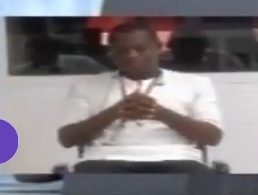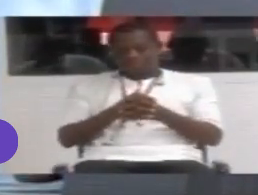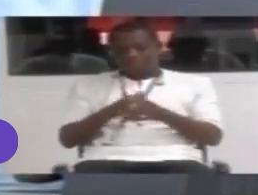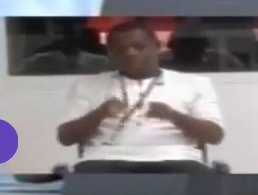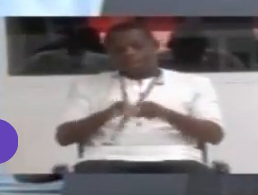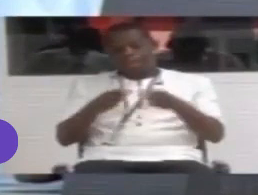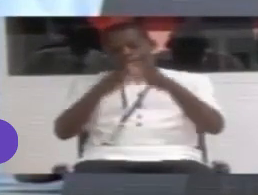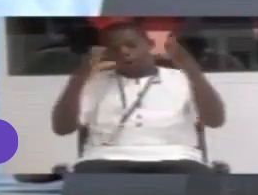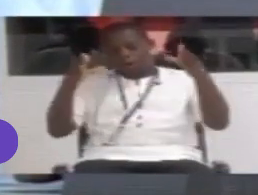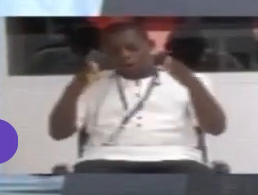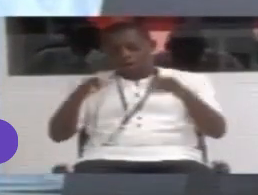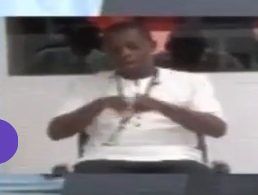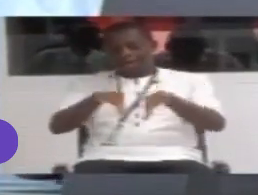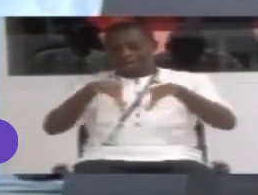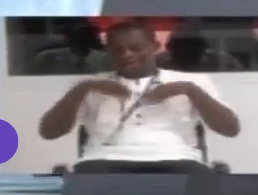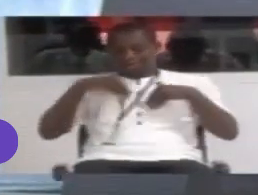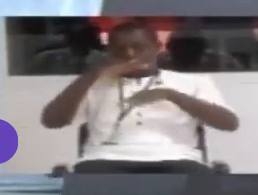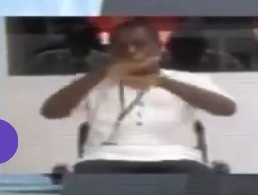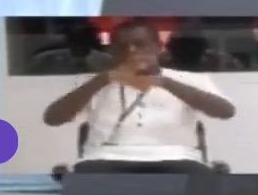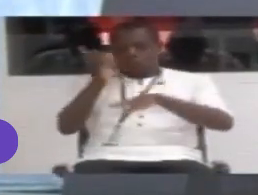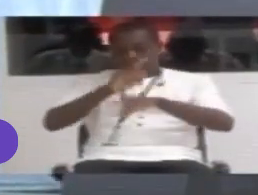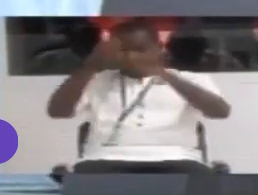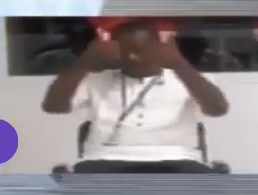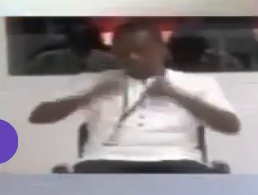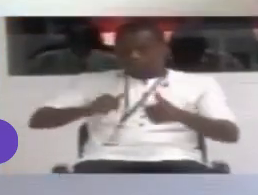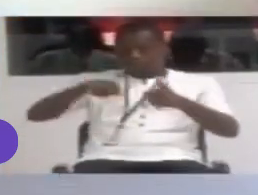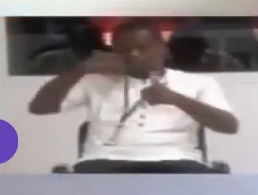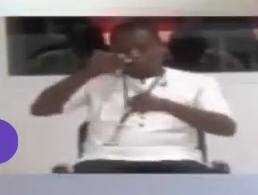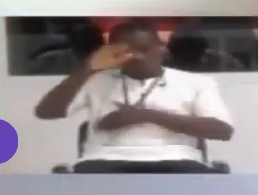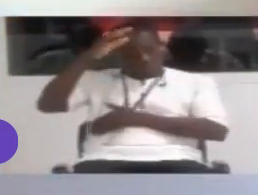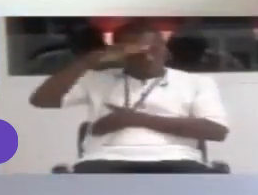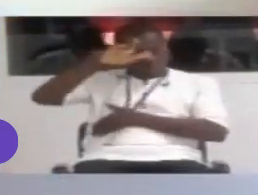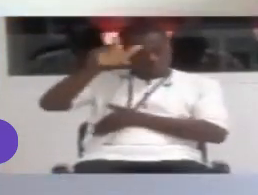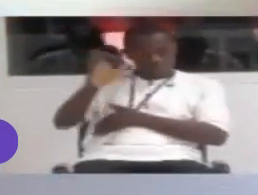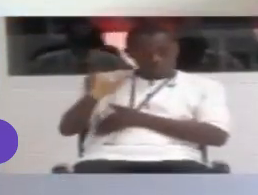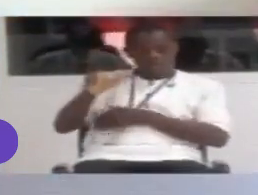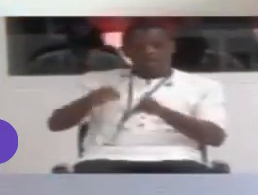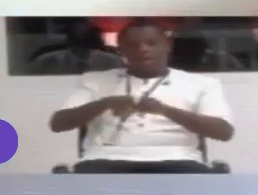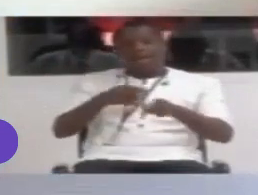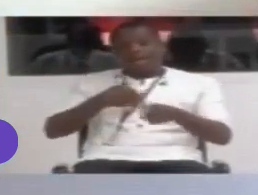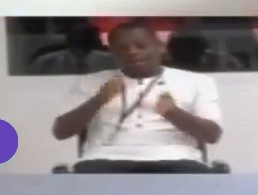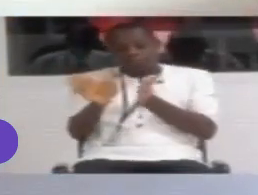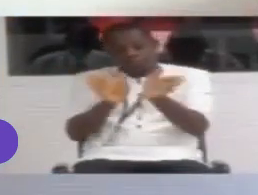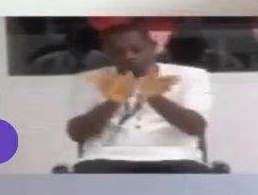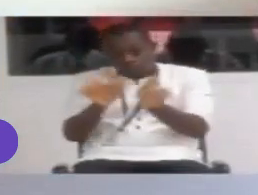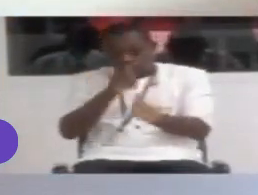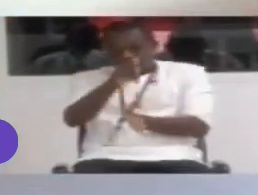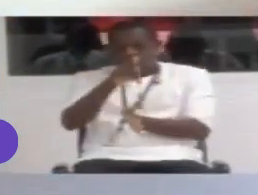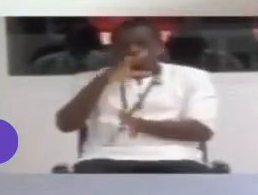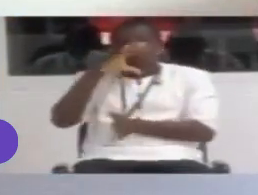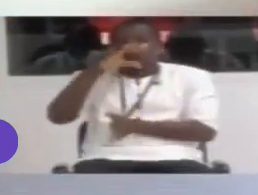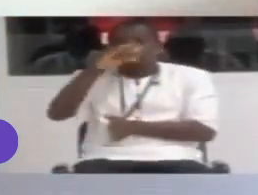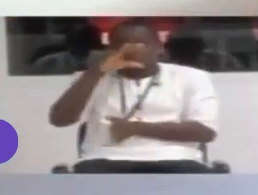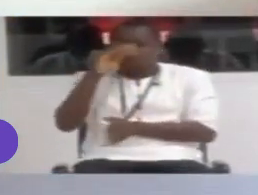greater appreciation of what is happening for the Commission, I encourage you to speak in